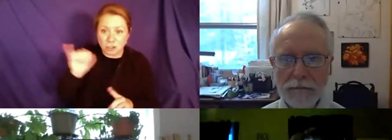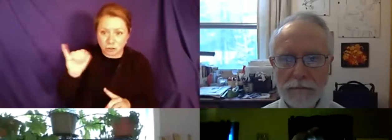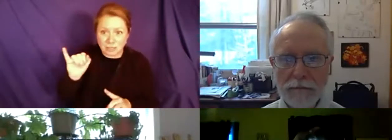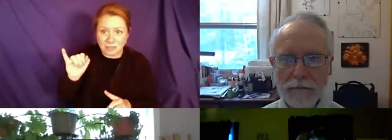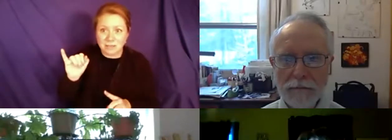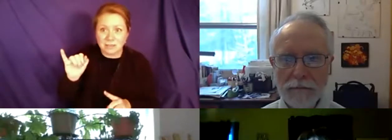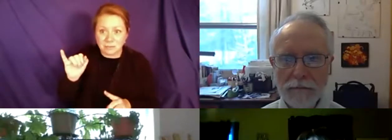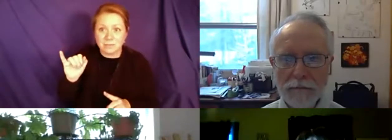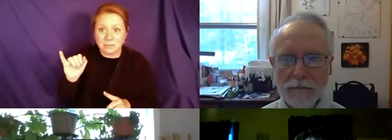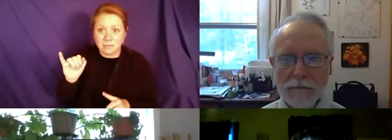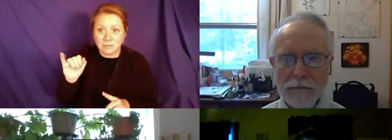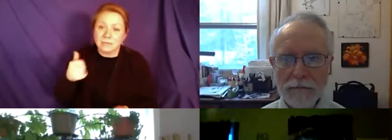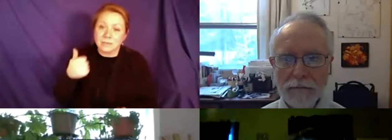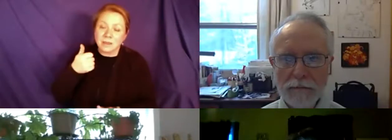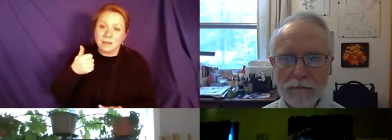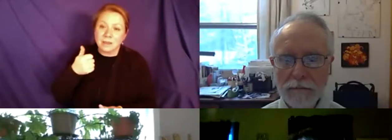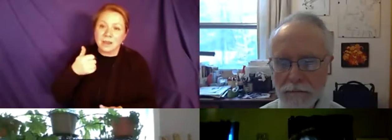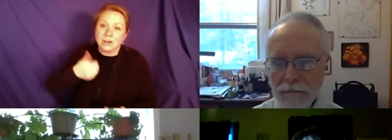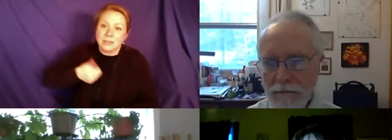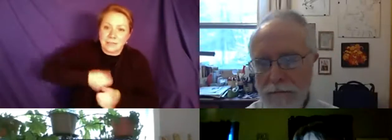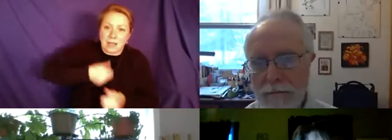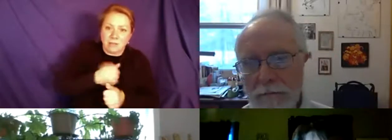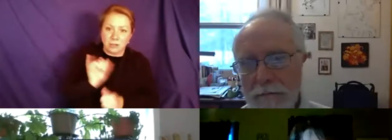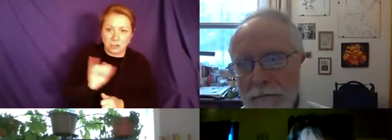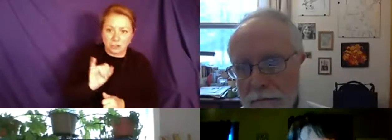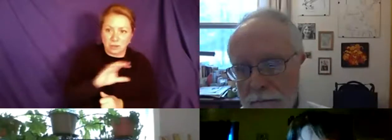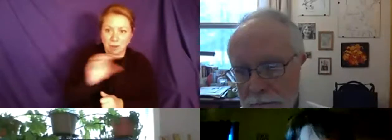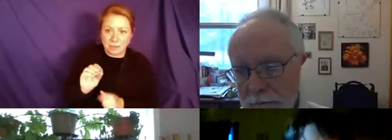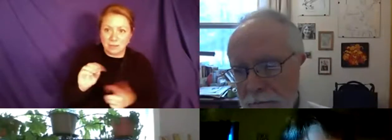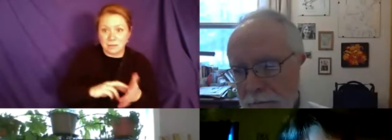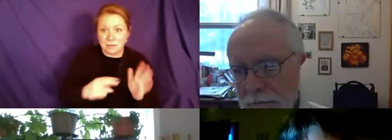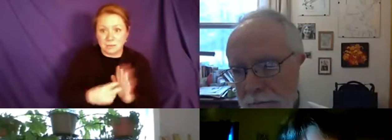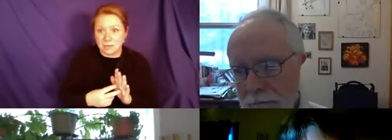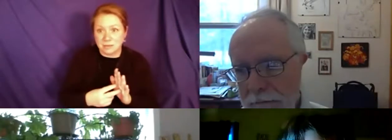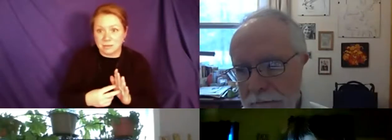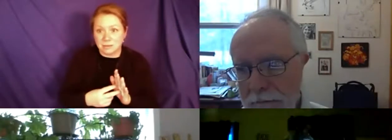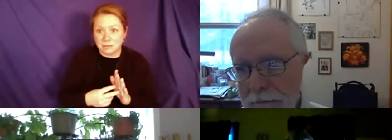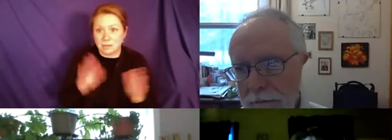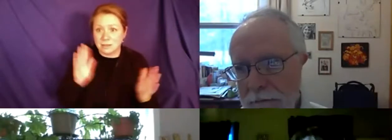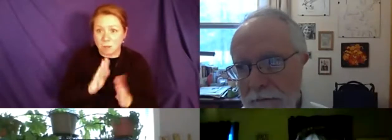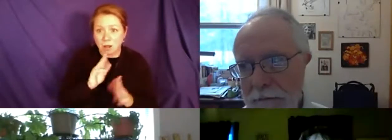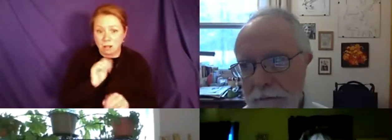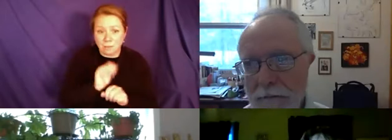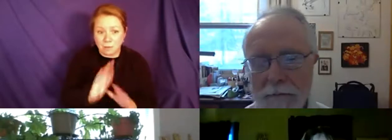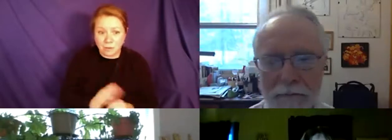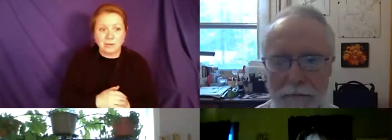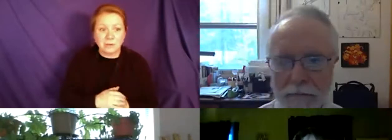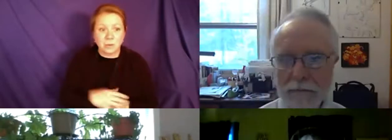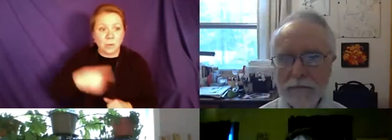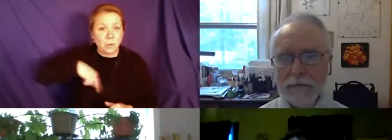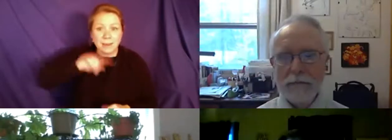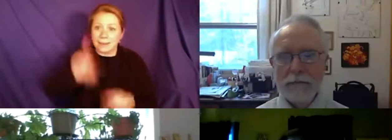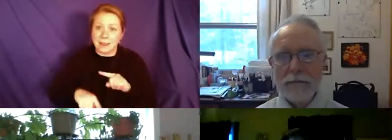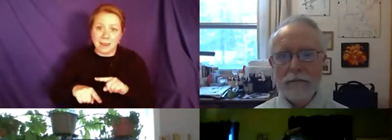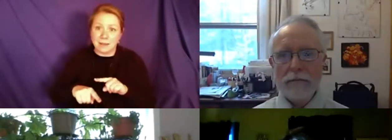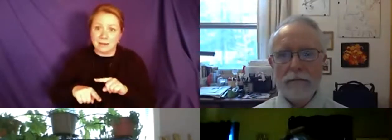under self-insured companies, everything but basically the small employers on the exchange. And we cannot impose